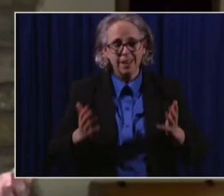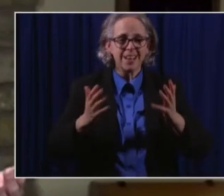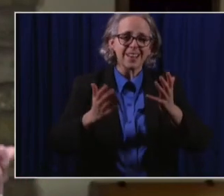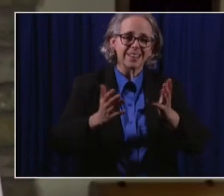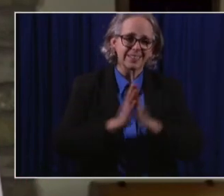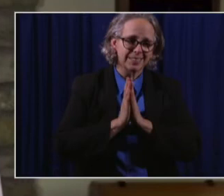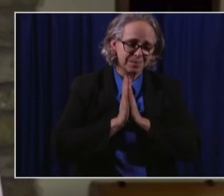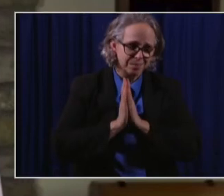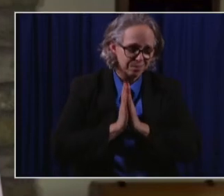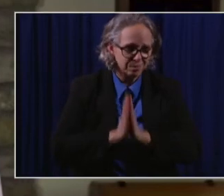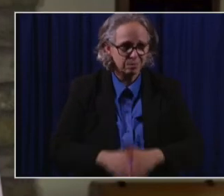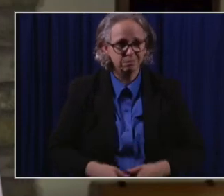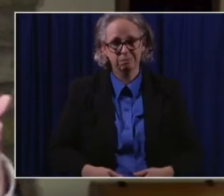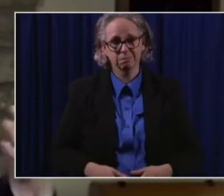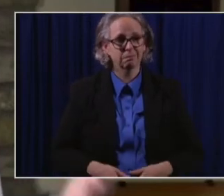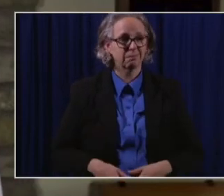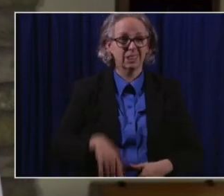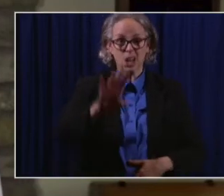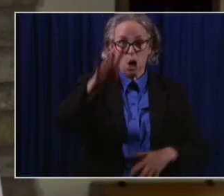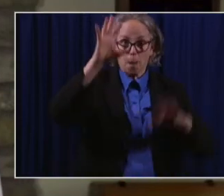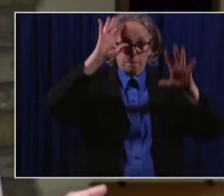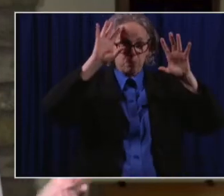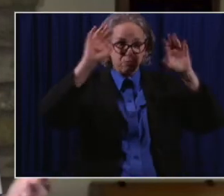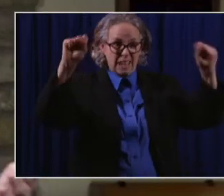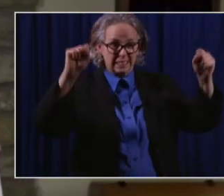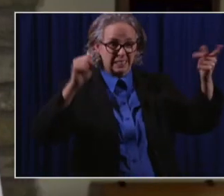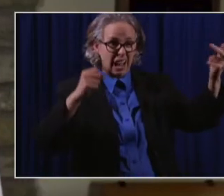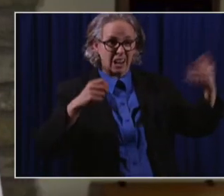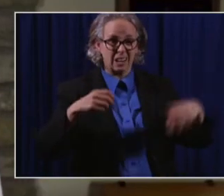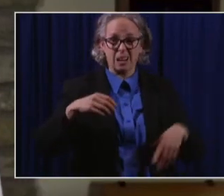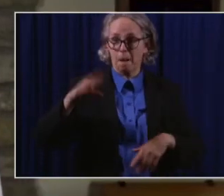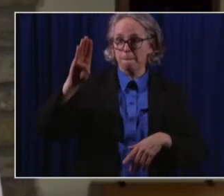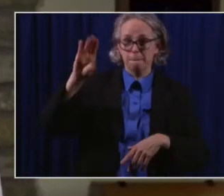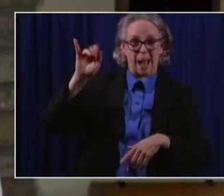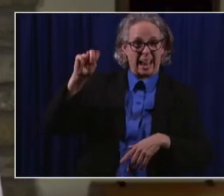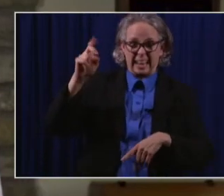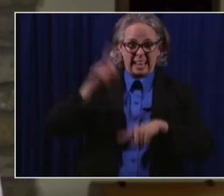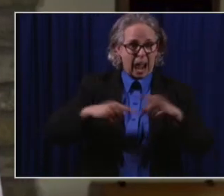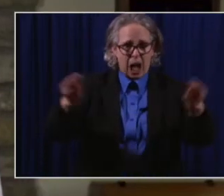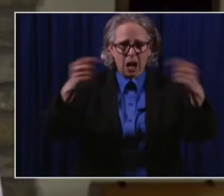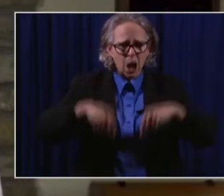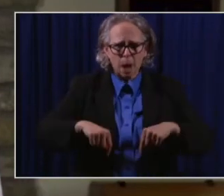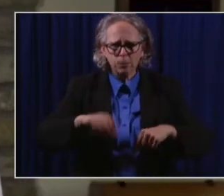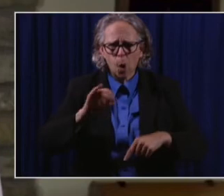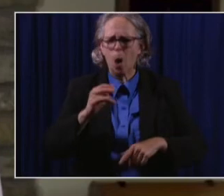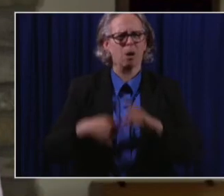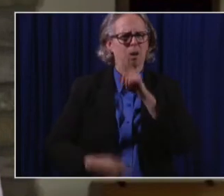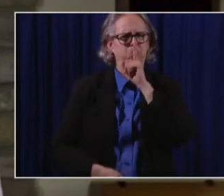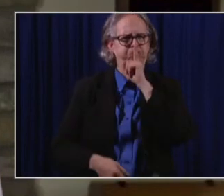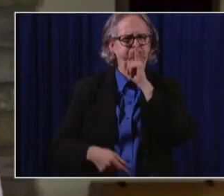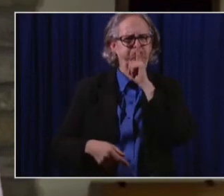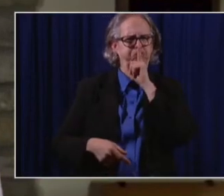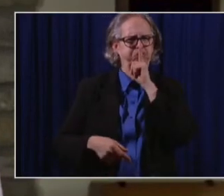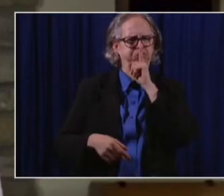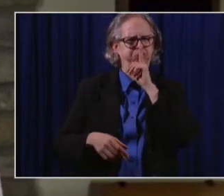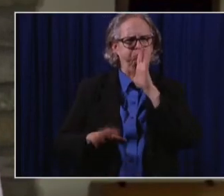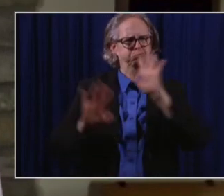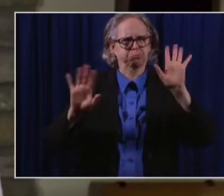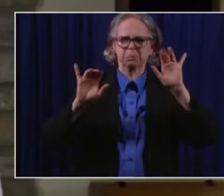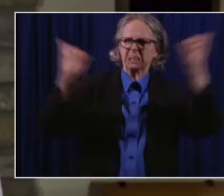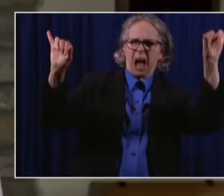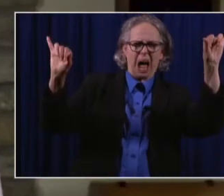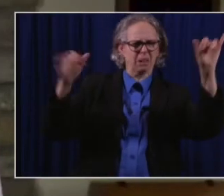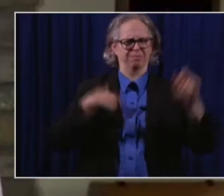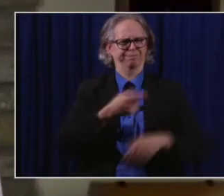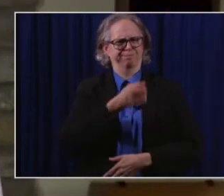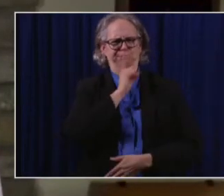into Ohio, or the president shouldn't come, or the vice presidential candidate shouldn't come. I would never say that. What I would say, though, and I